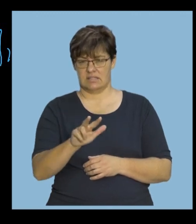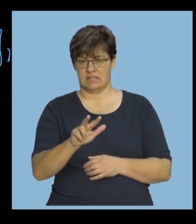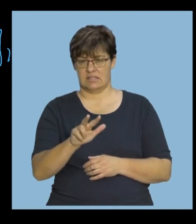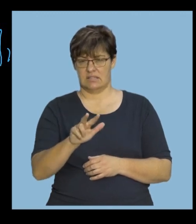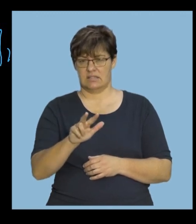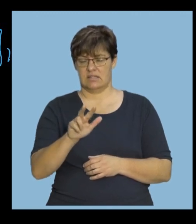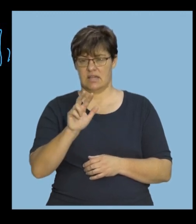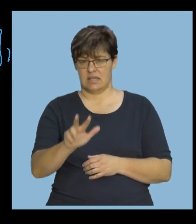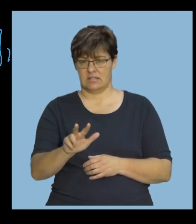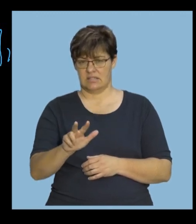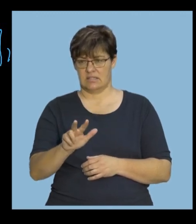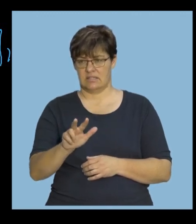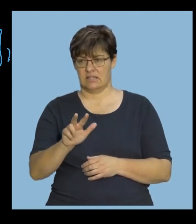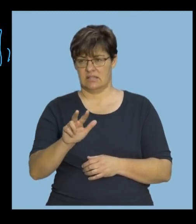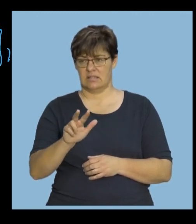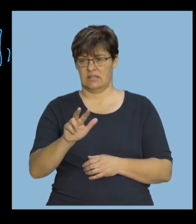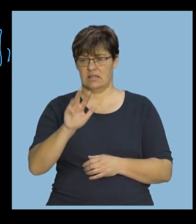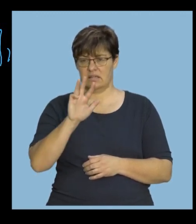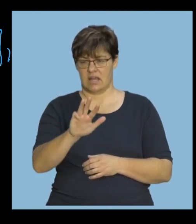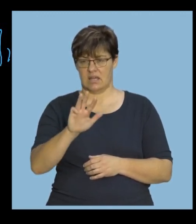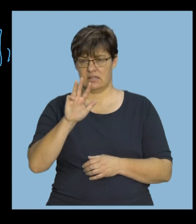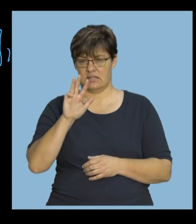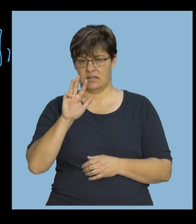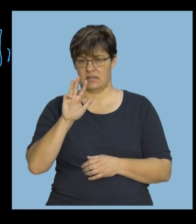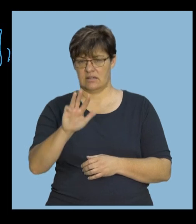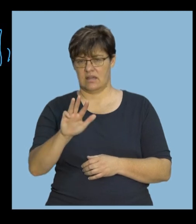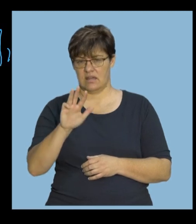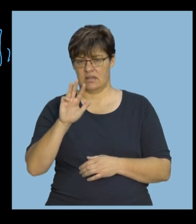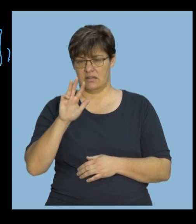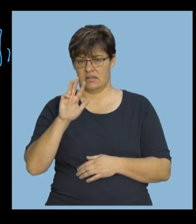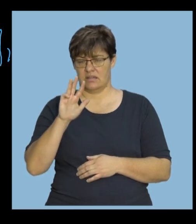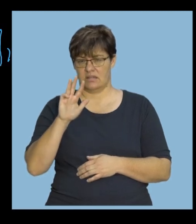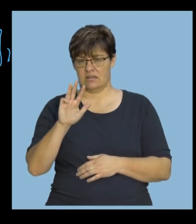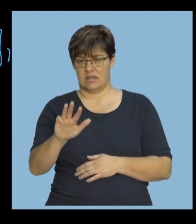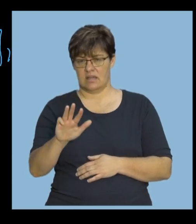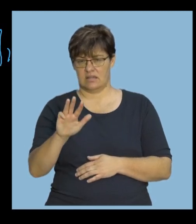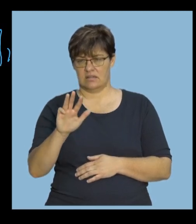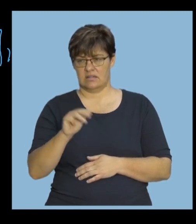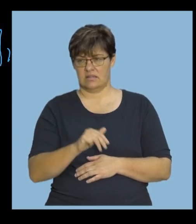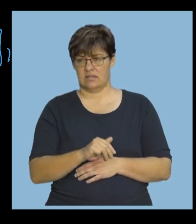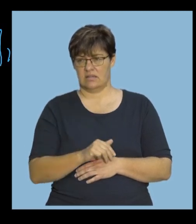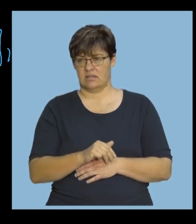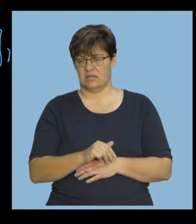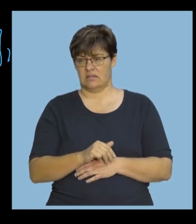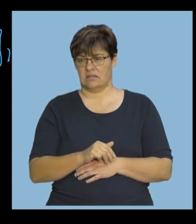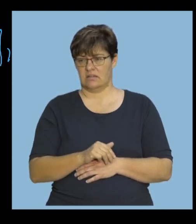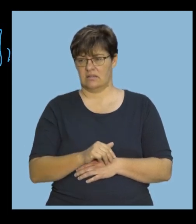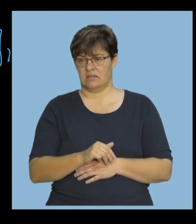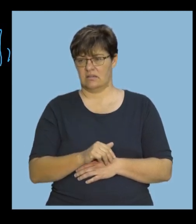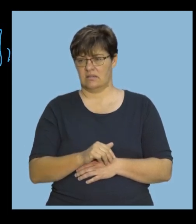6, 8, 8, 8. Okay? 9,